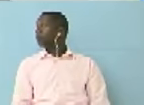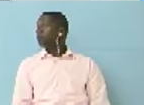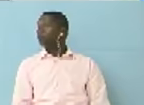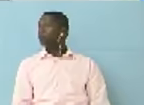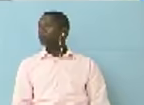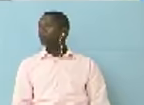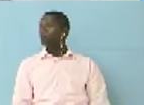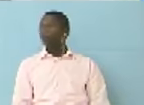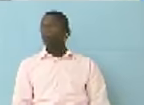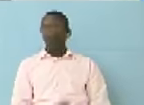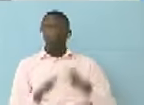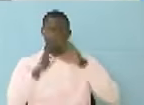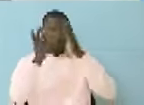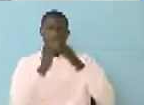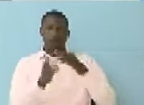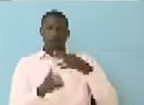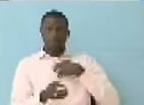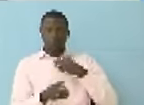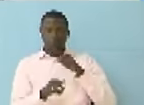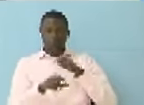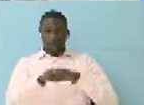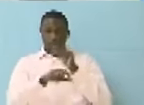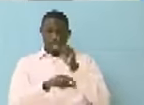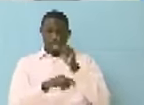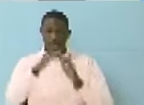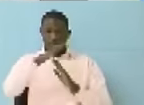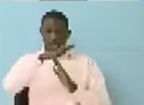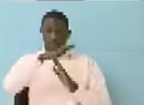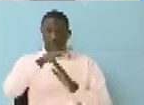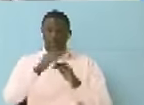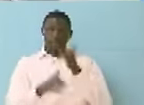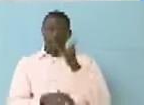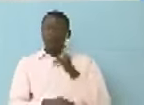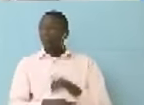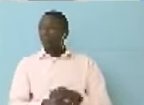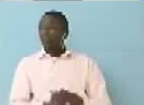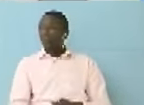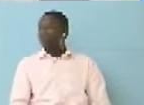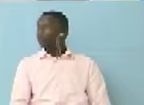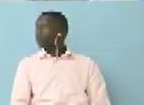Mr. General, you need a minute. All right, thank you, no problem. Mr. Chair.